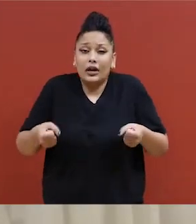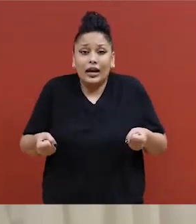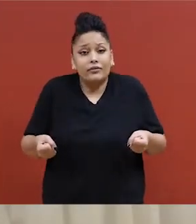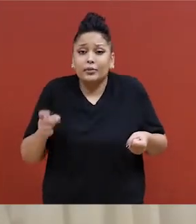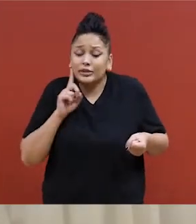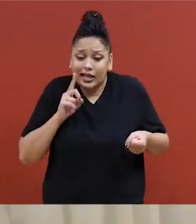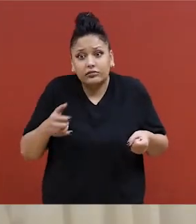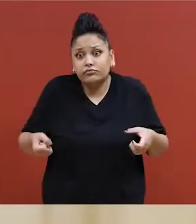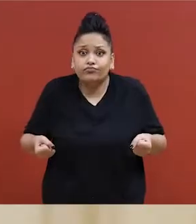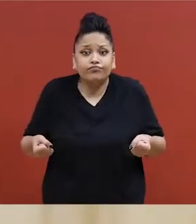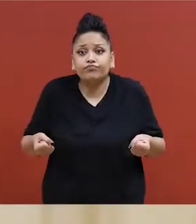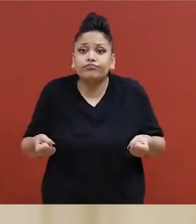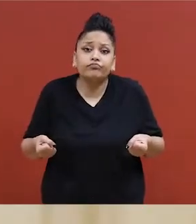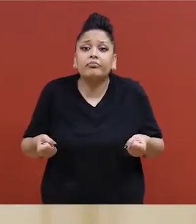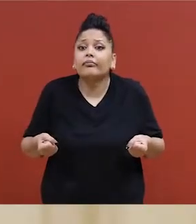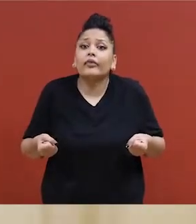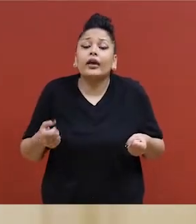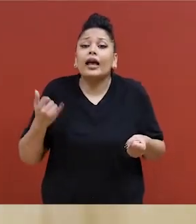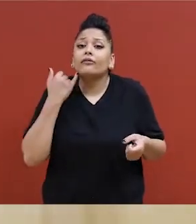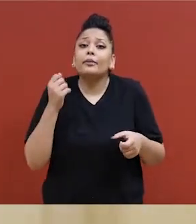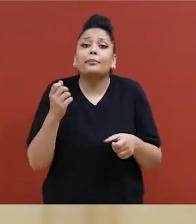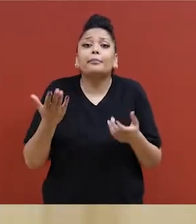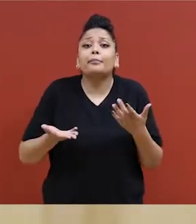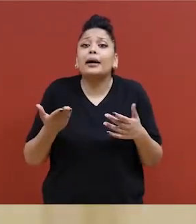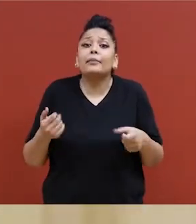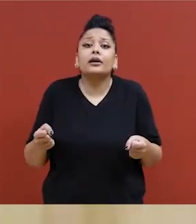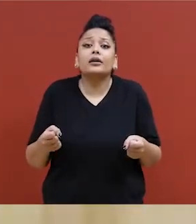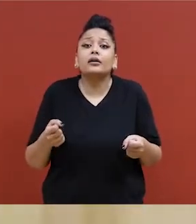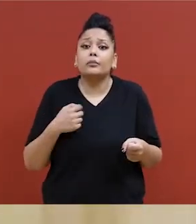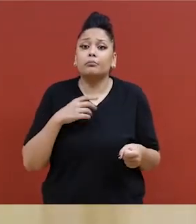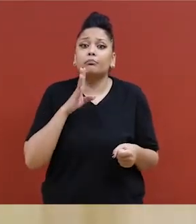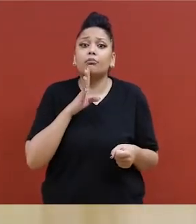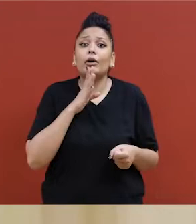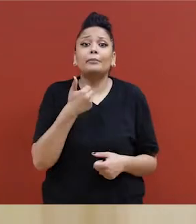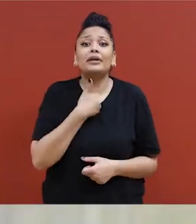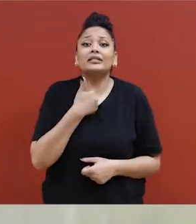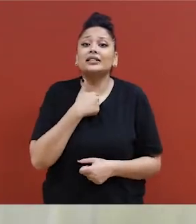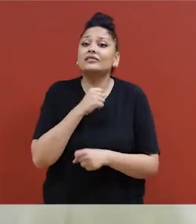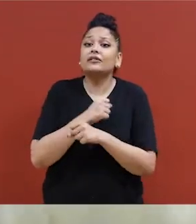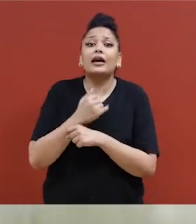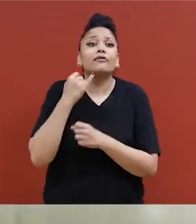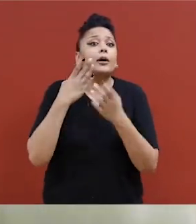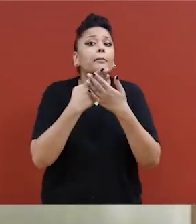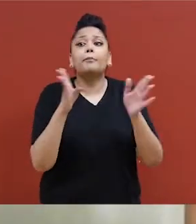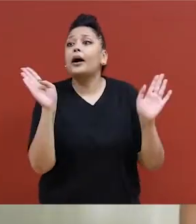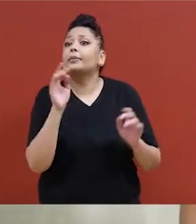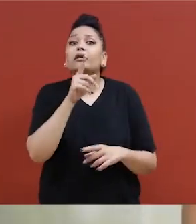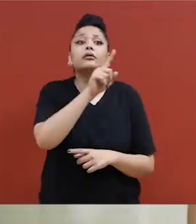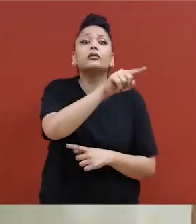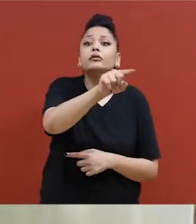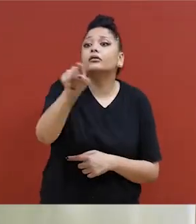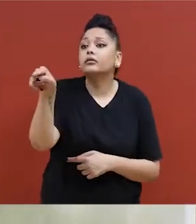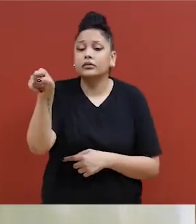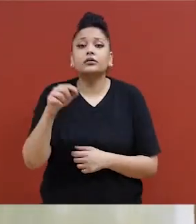on my wheelchair. I may want to use verbal self-defense in a public situation. I